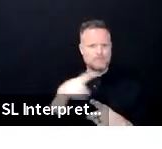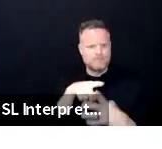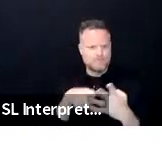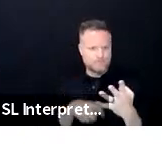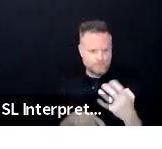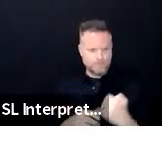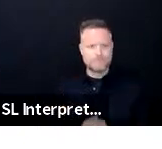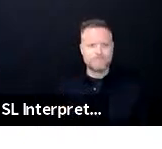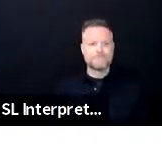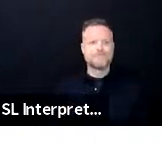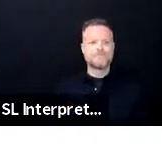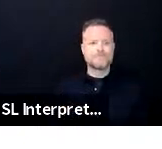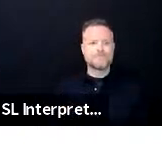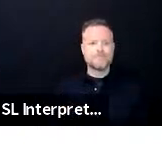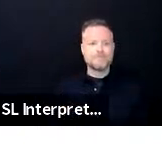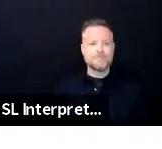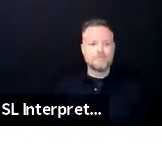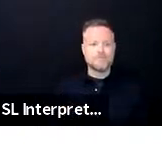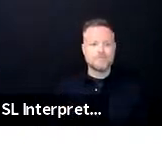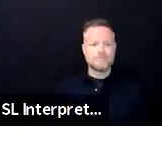hearing